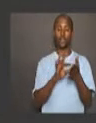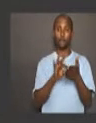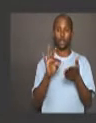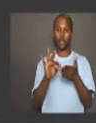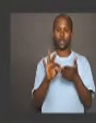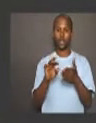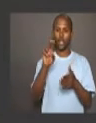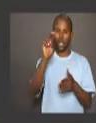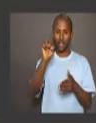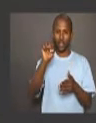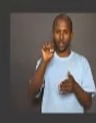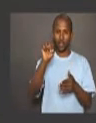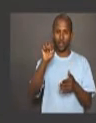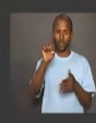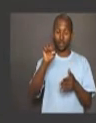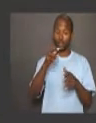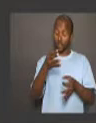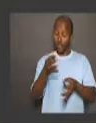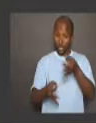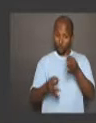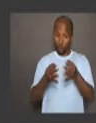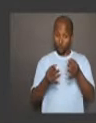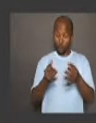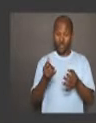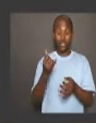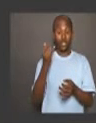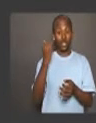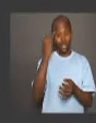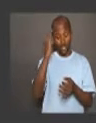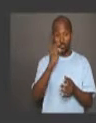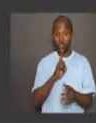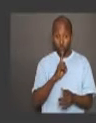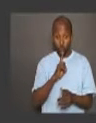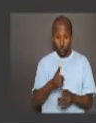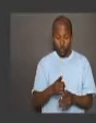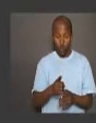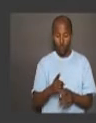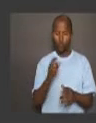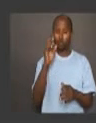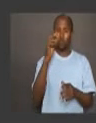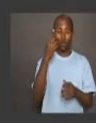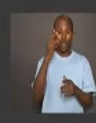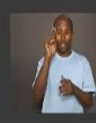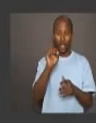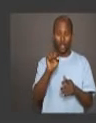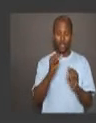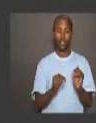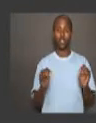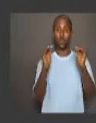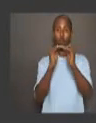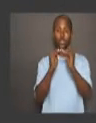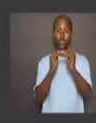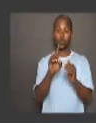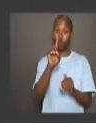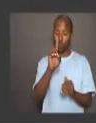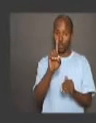called n, if the assertion is true for n equal to